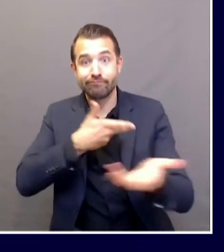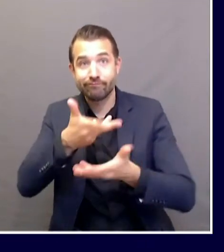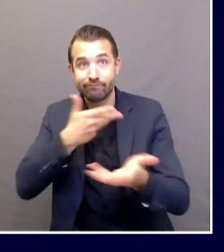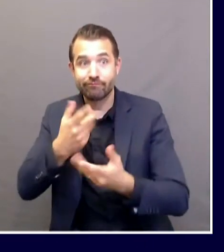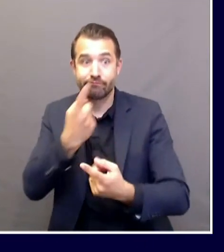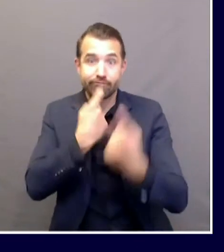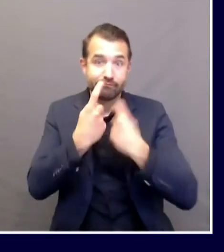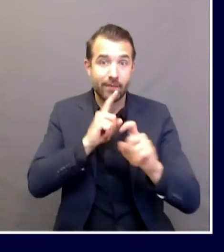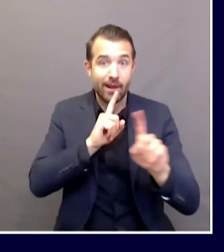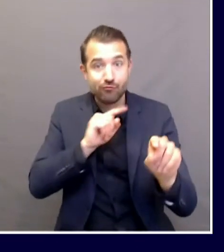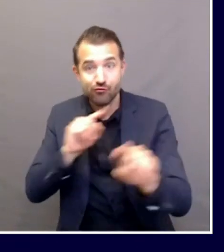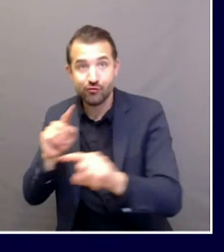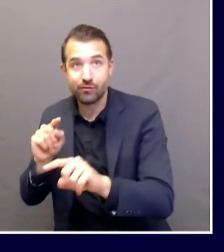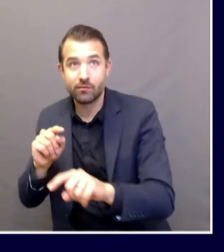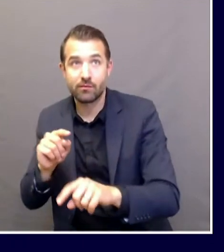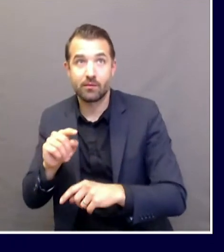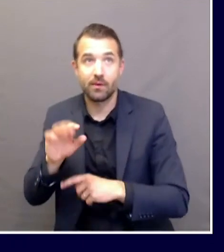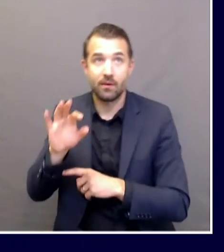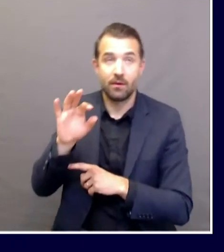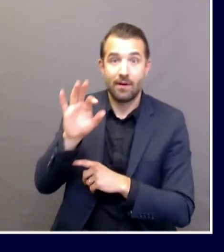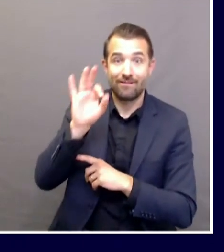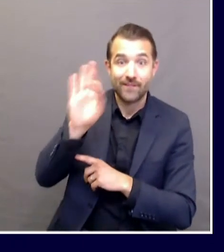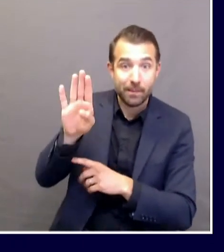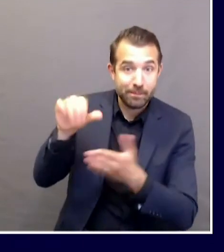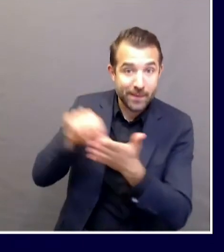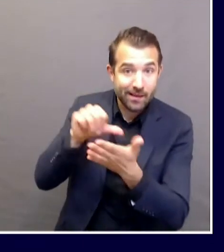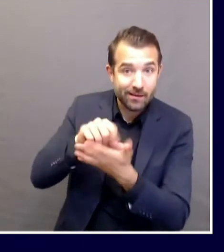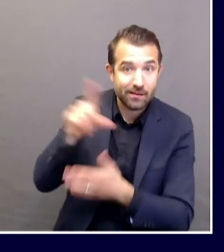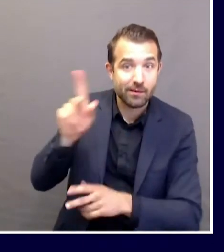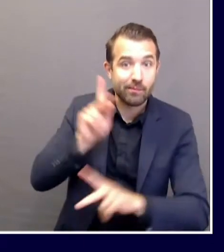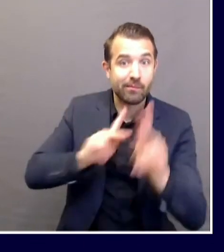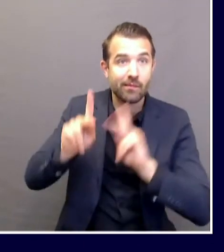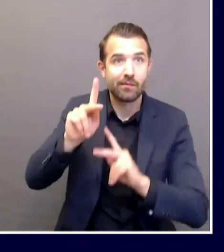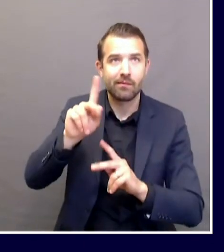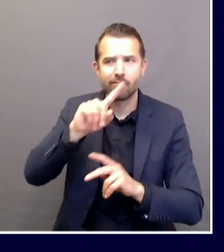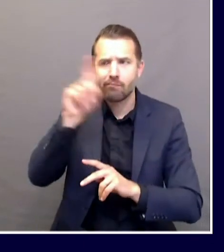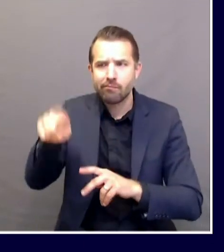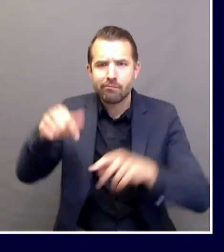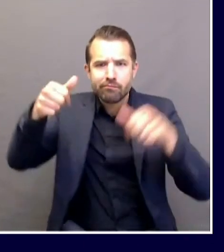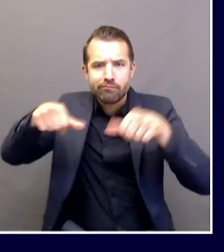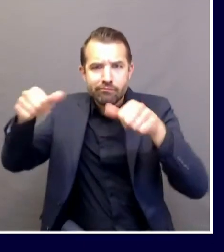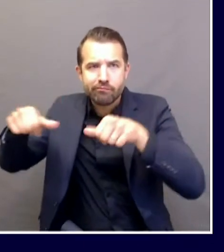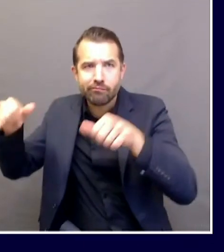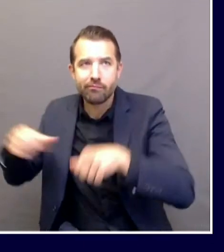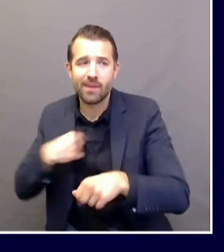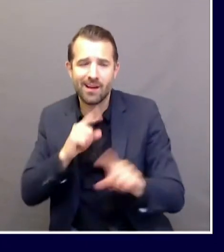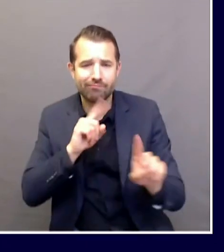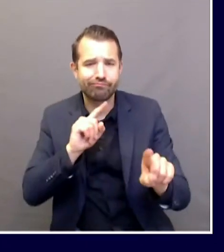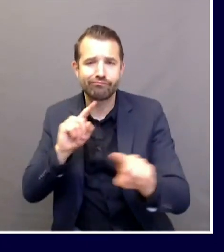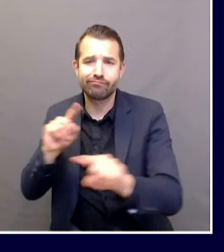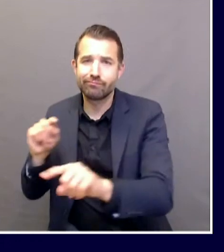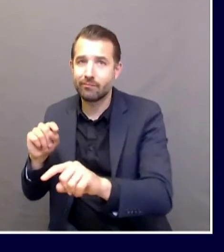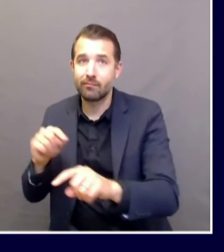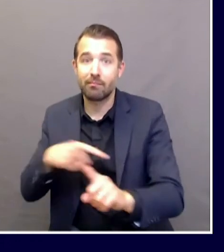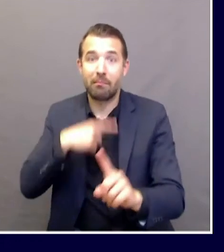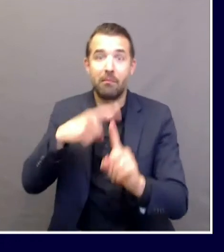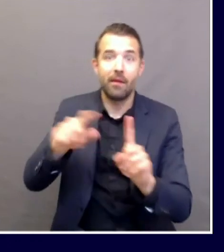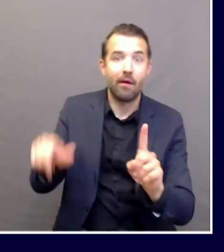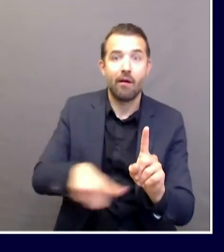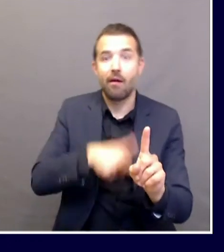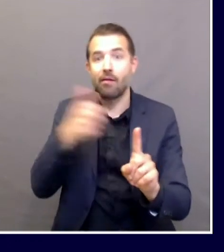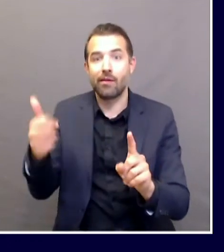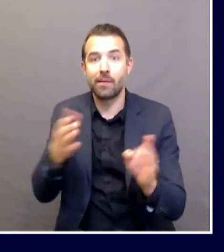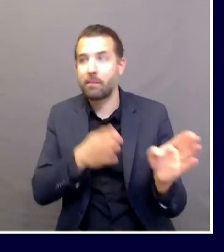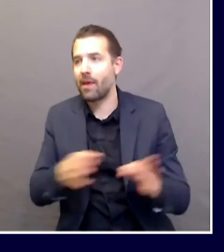our Facebook page that we answer, that I answer. And then we're also planning for other types of campaigns. There are, again,